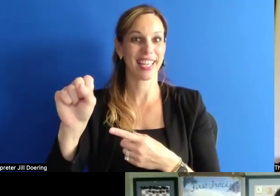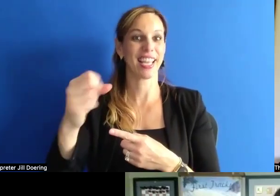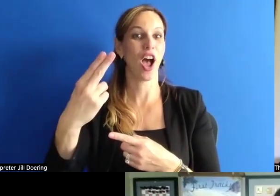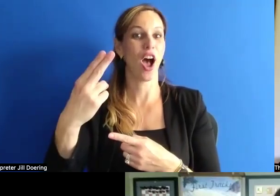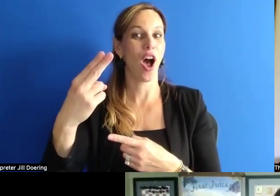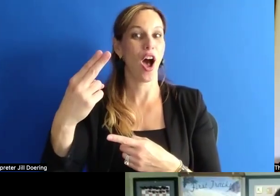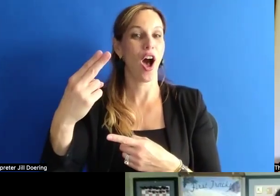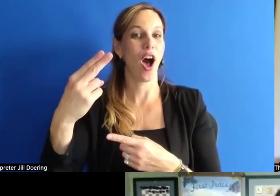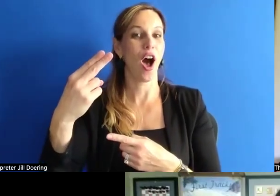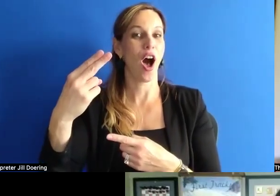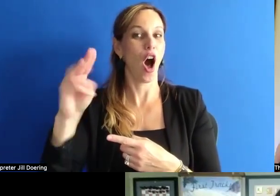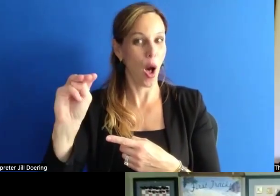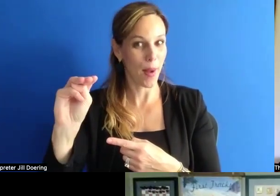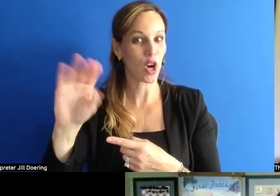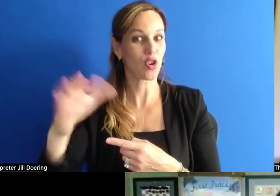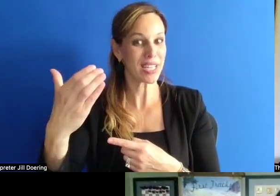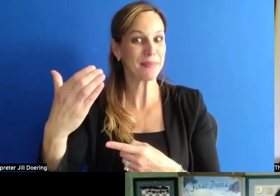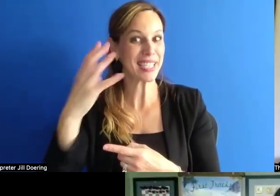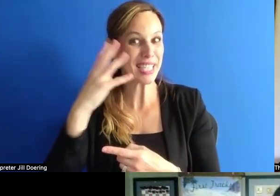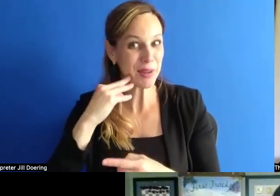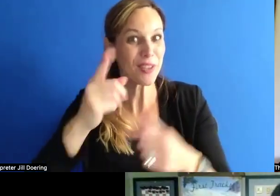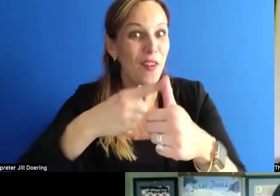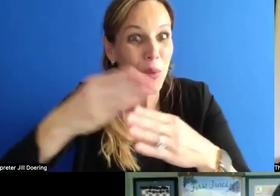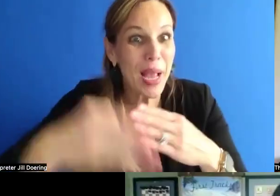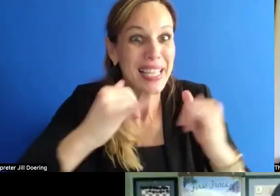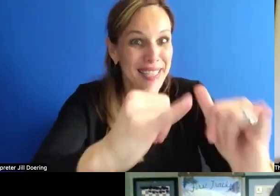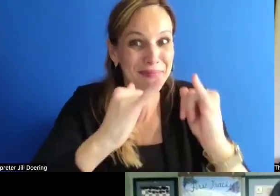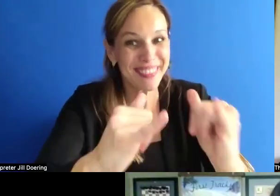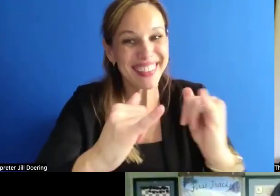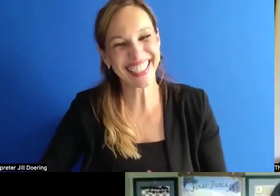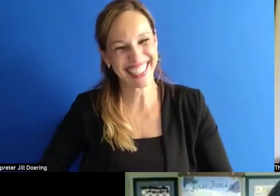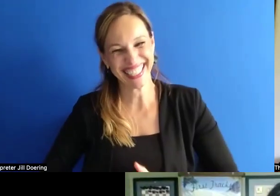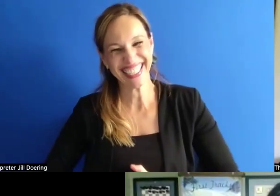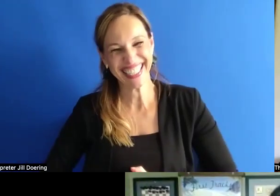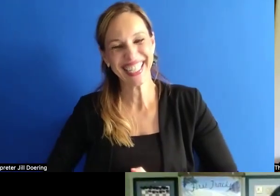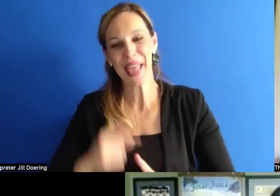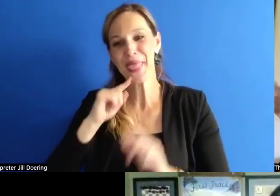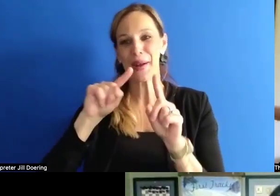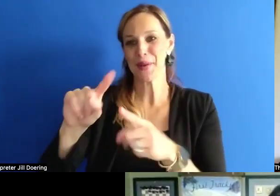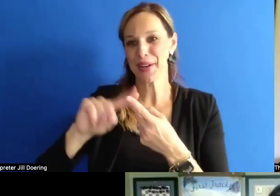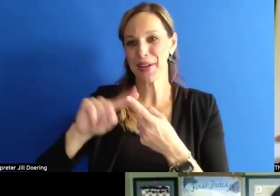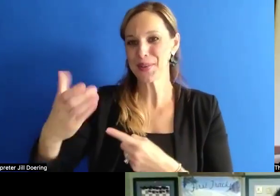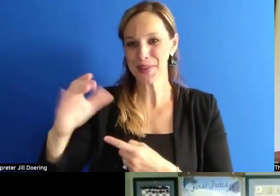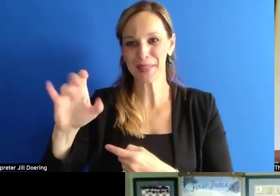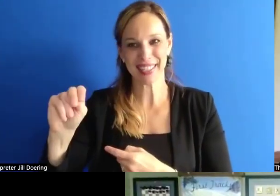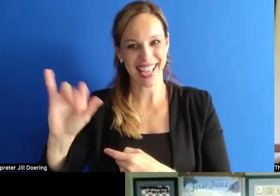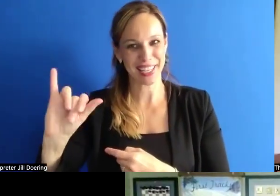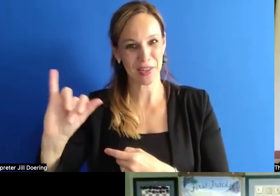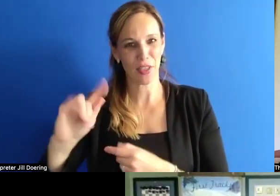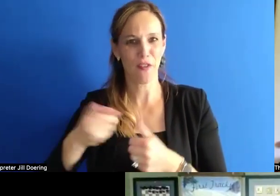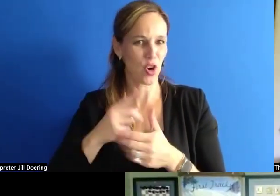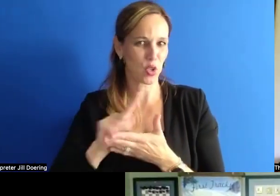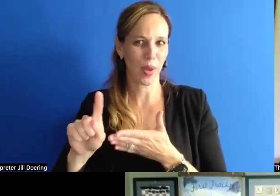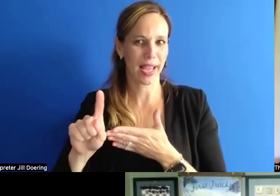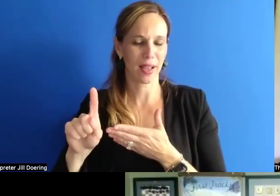Experience the first weekend. And That's me. then I will be going to Christmas Con. So the first weekend was the